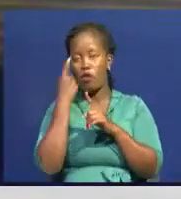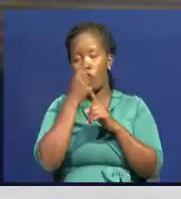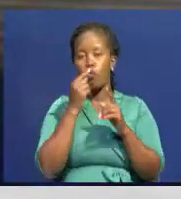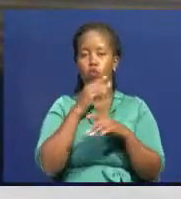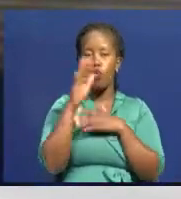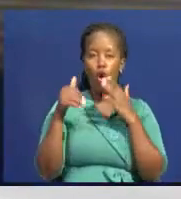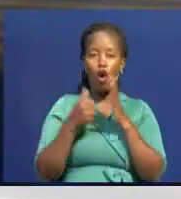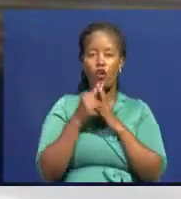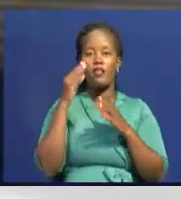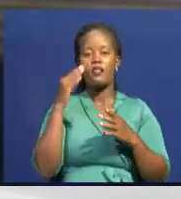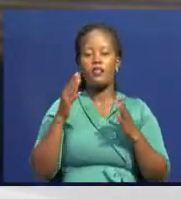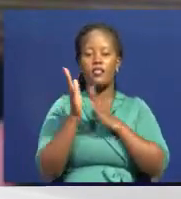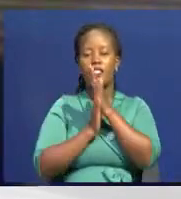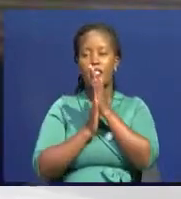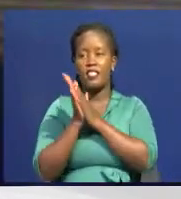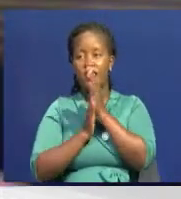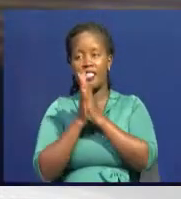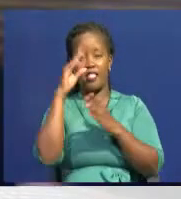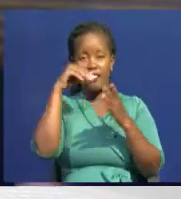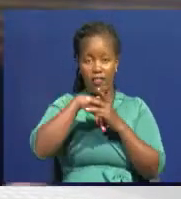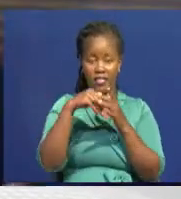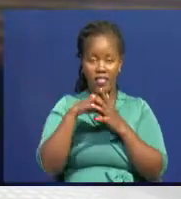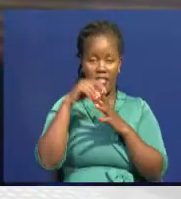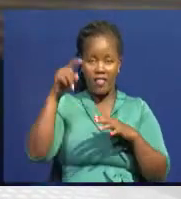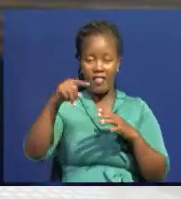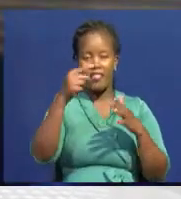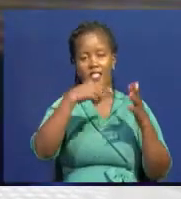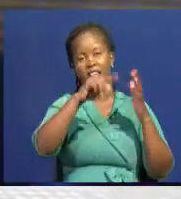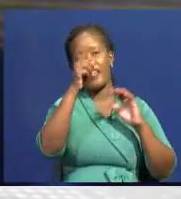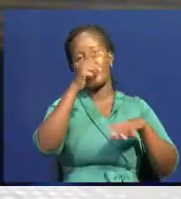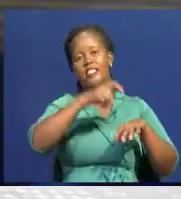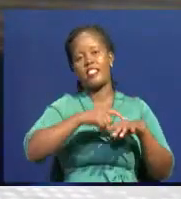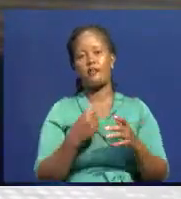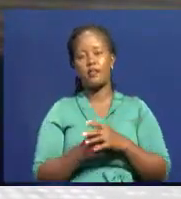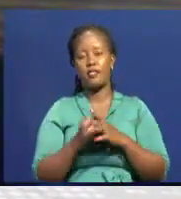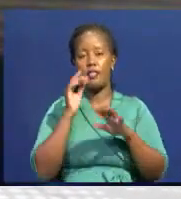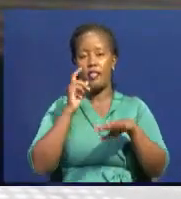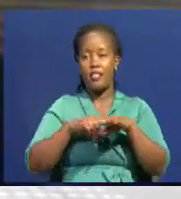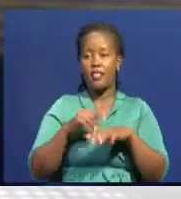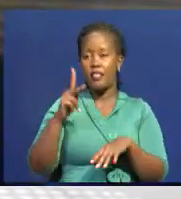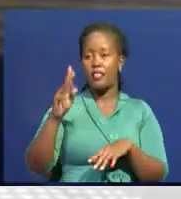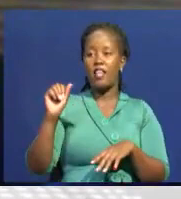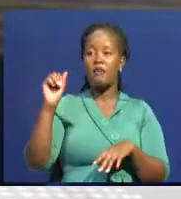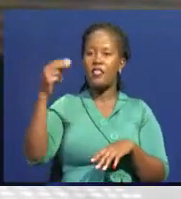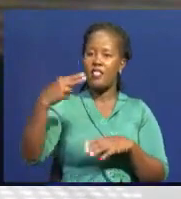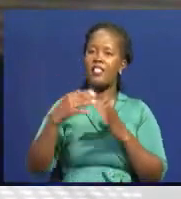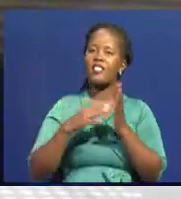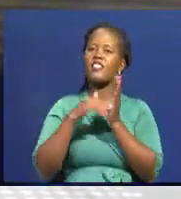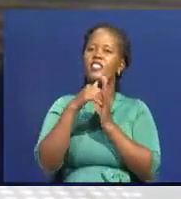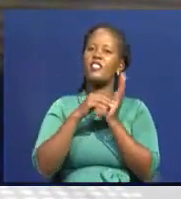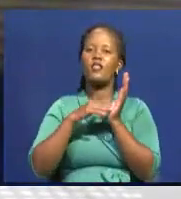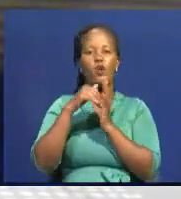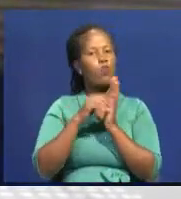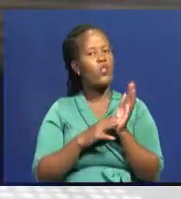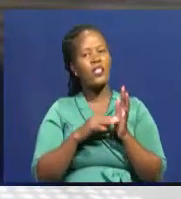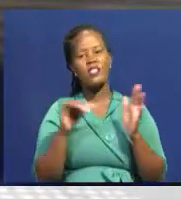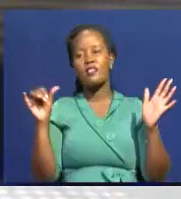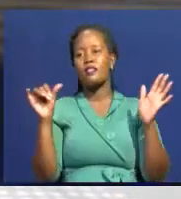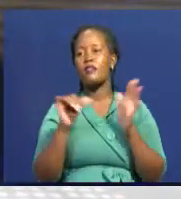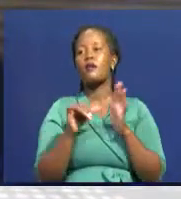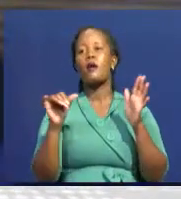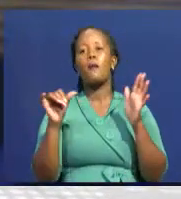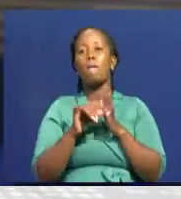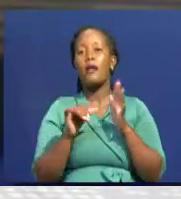interested in investing in real estate, this is the best time to invest. So when the shilling is weak, it's really problematic